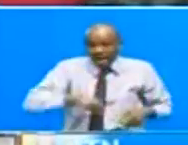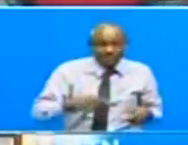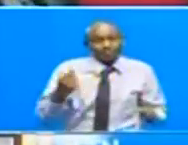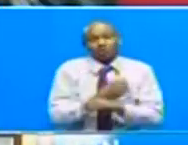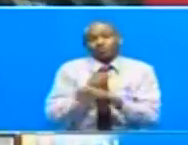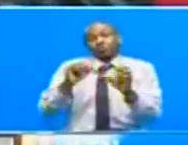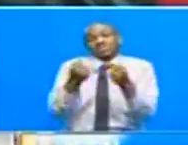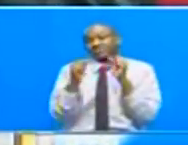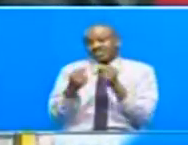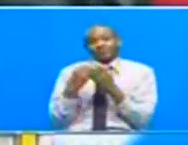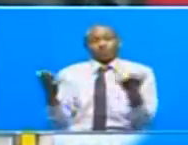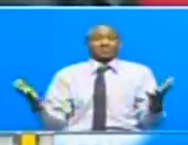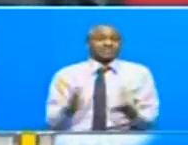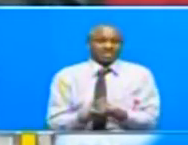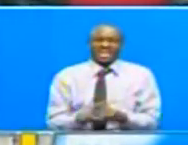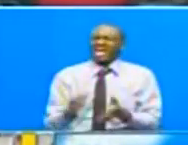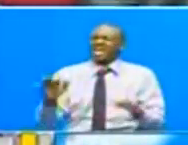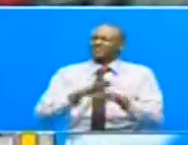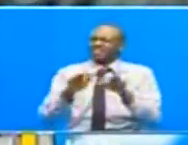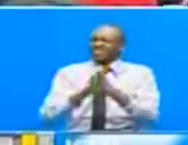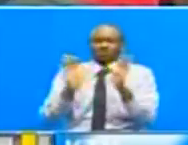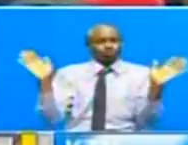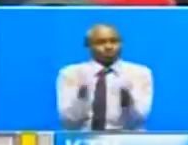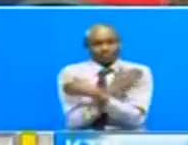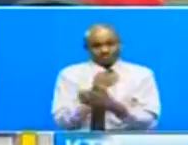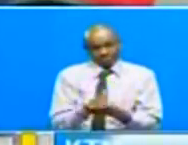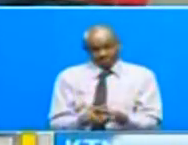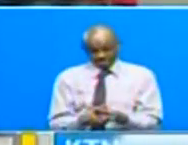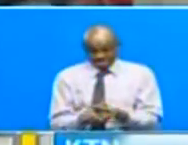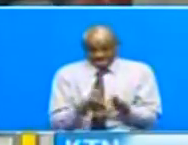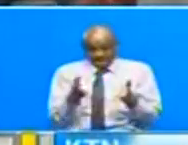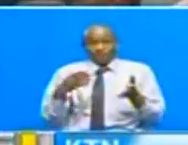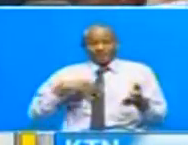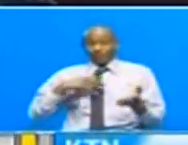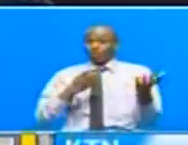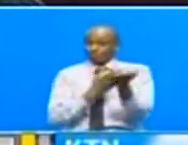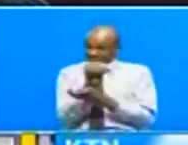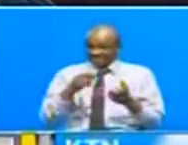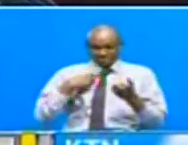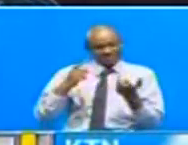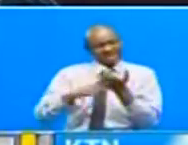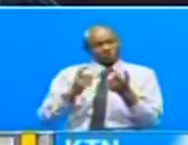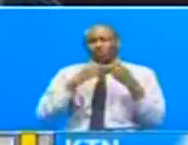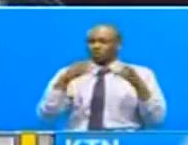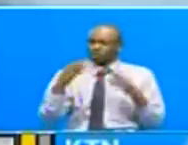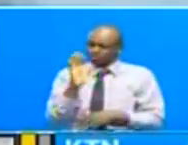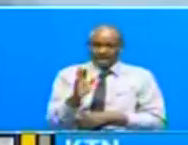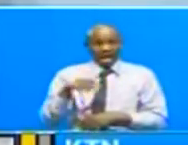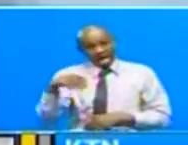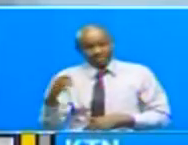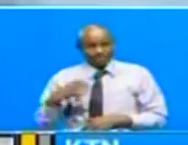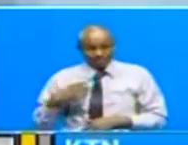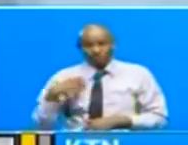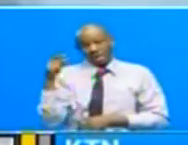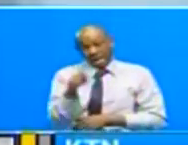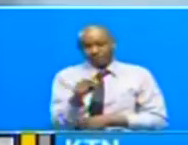sikuweza kuokoa kitu. Tumechomekwa kabisa kabisa. And while the entrepreneurs are counting their losses, others living by the markets were coming